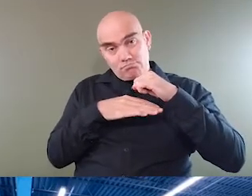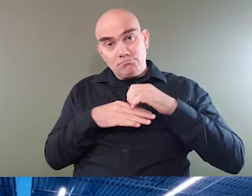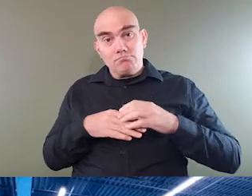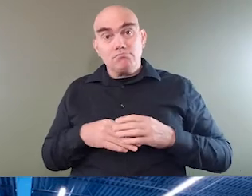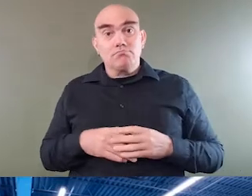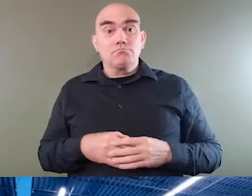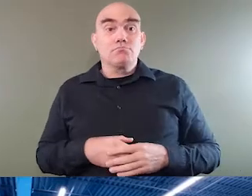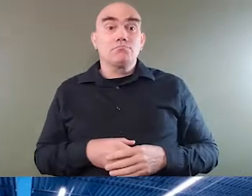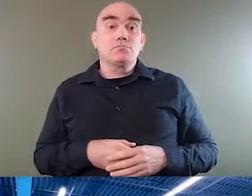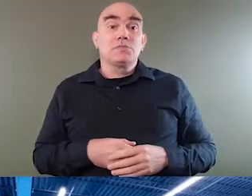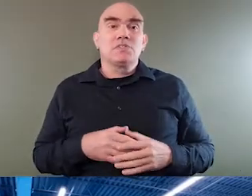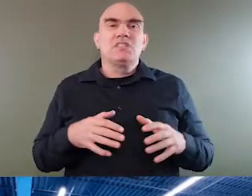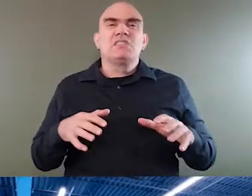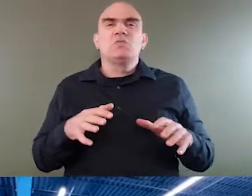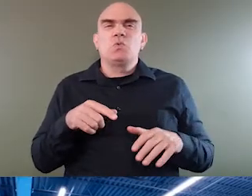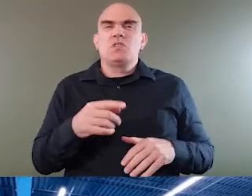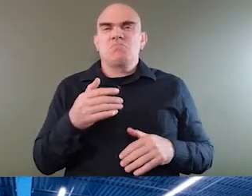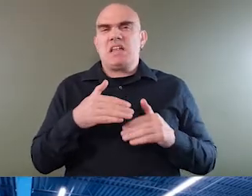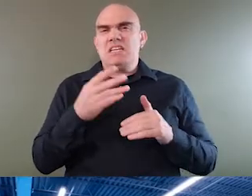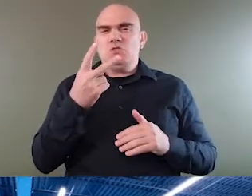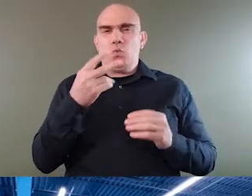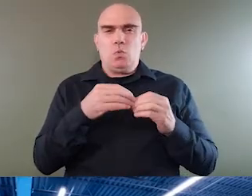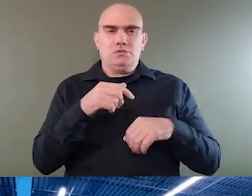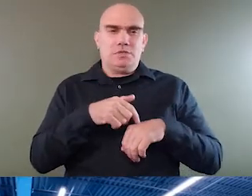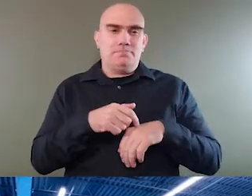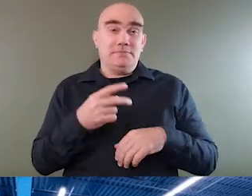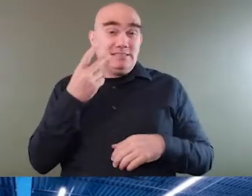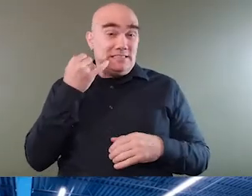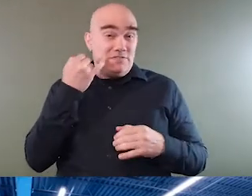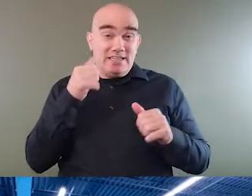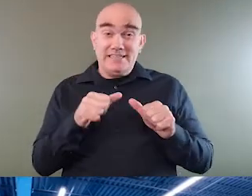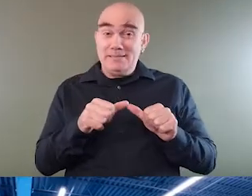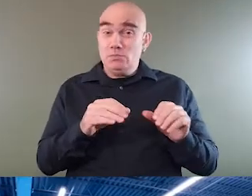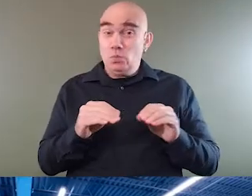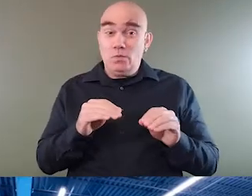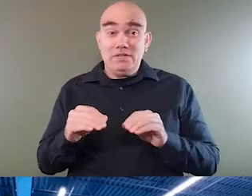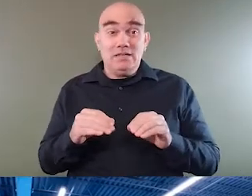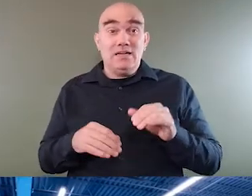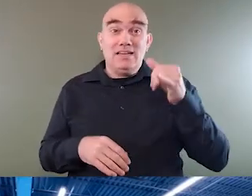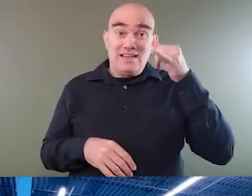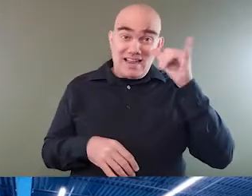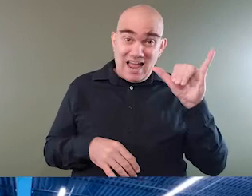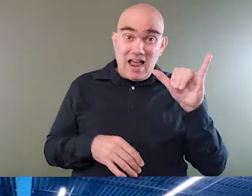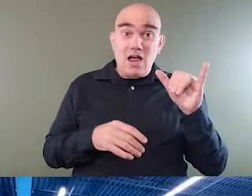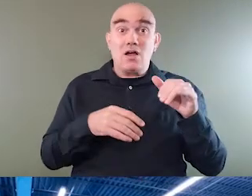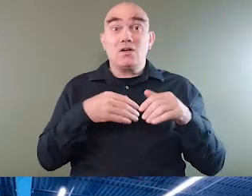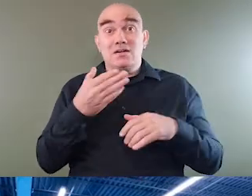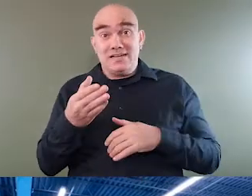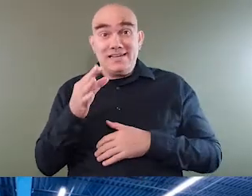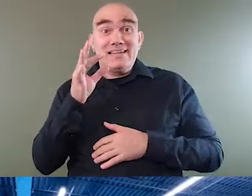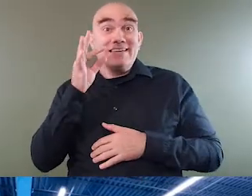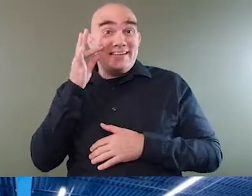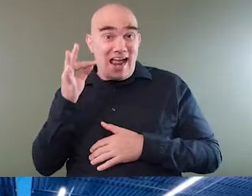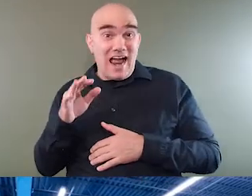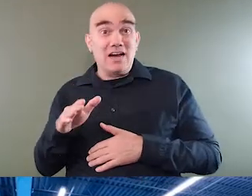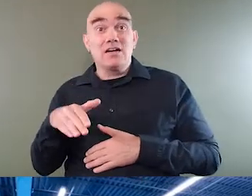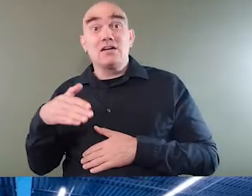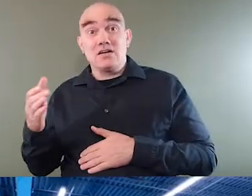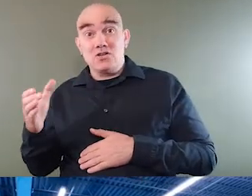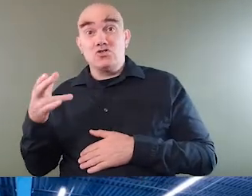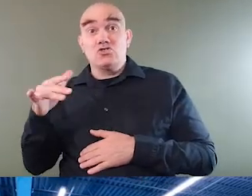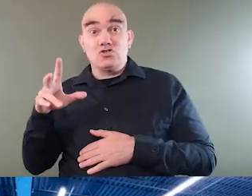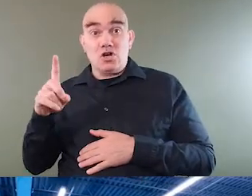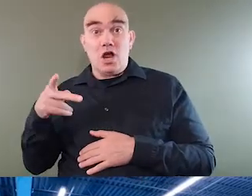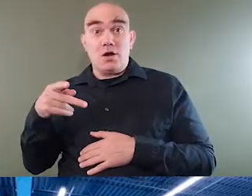And let's take this at least two more times. See if you can keep moving cow to cat